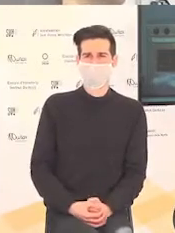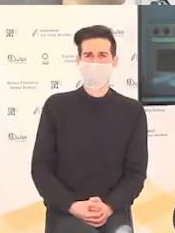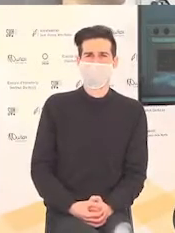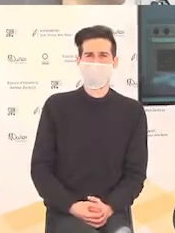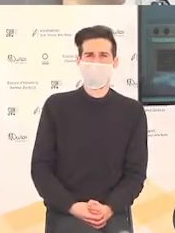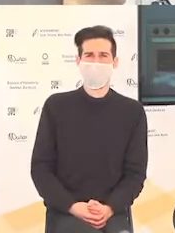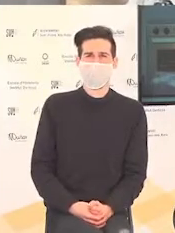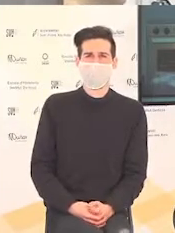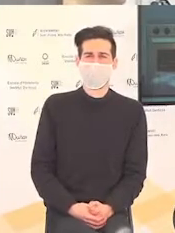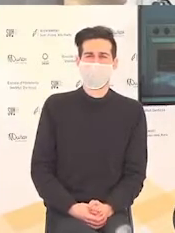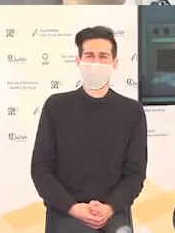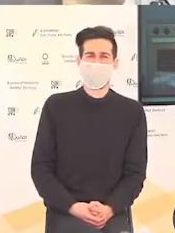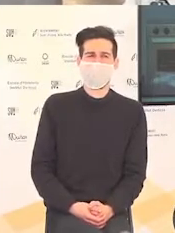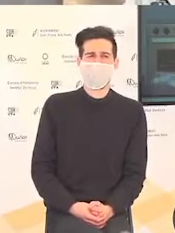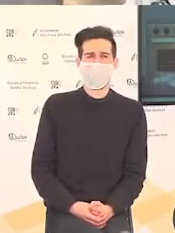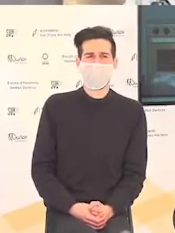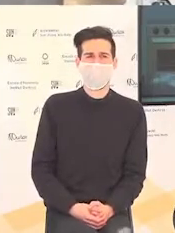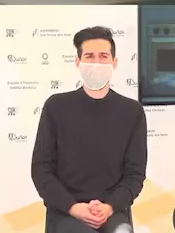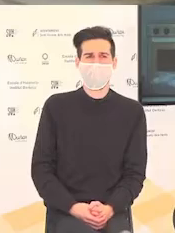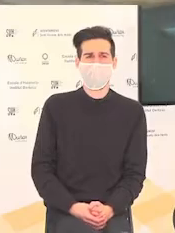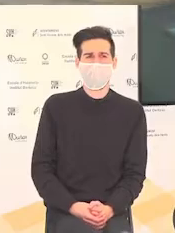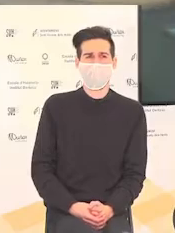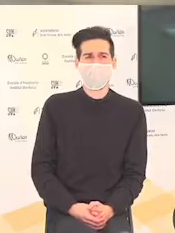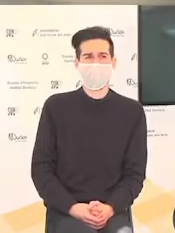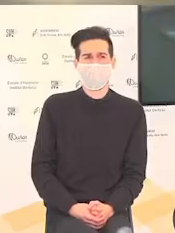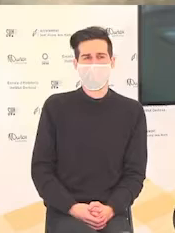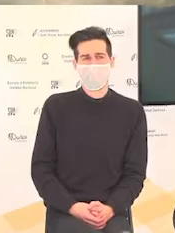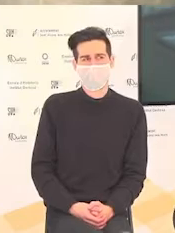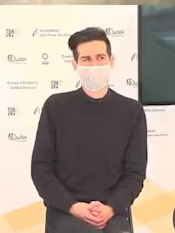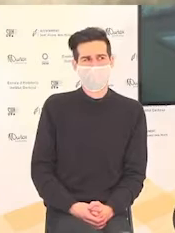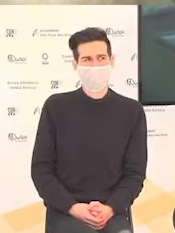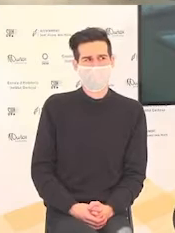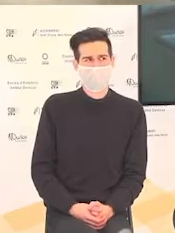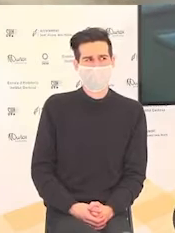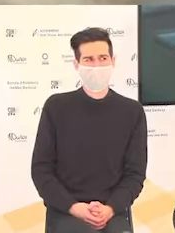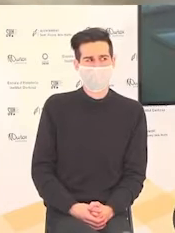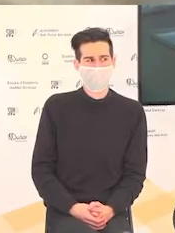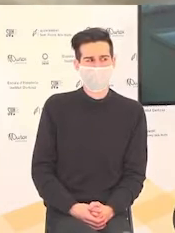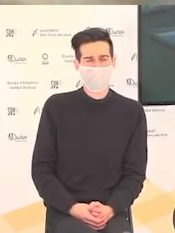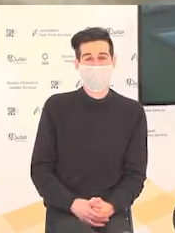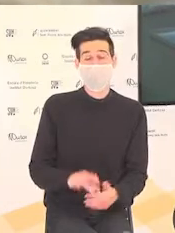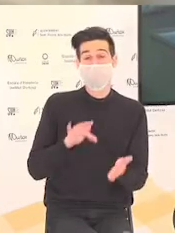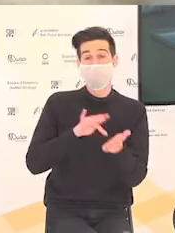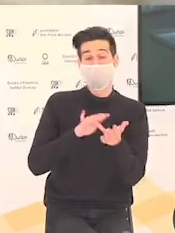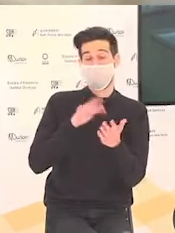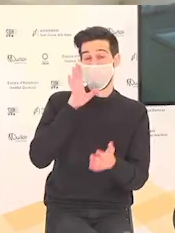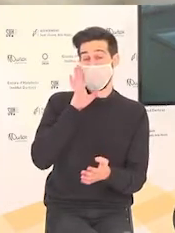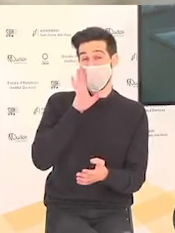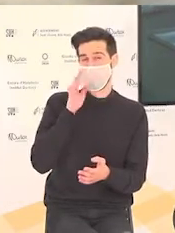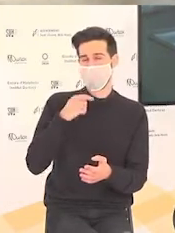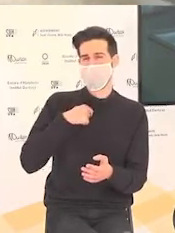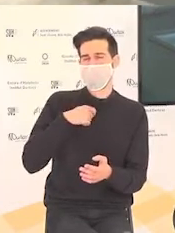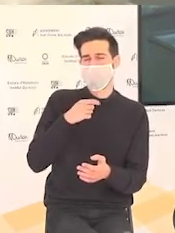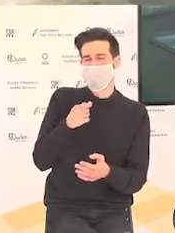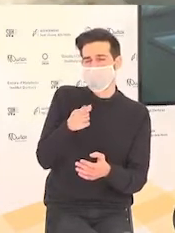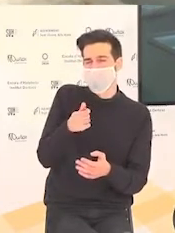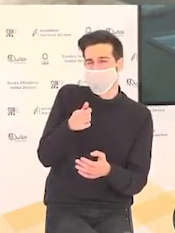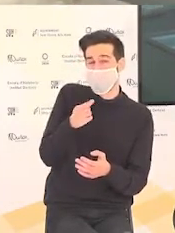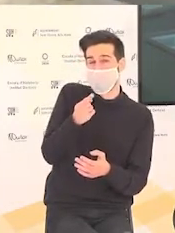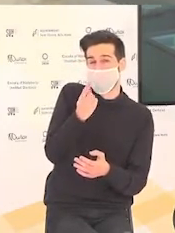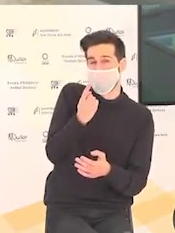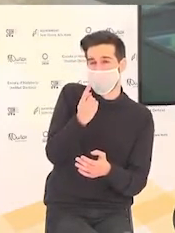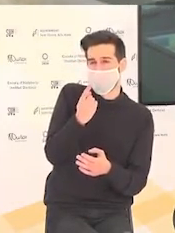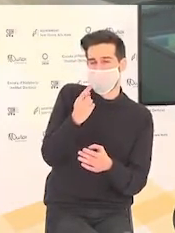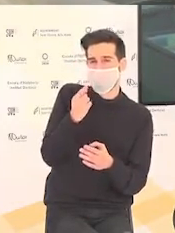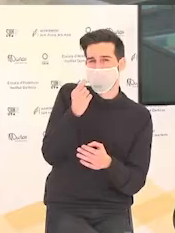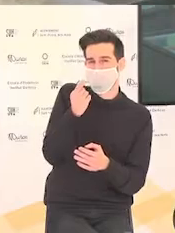Just like I explained, what I'm going to do is I'm just going to pipe a dot. Bien, como decía antes, voy a aplicar primero un puntito en cada uno. And